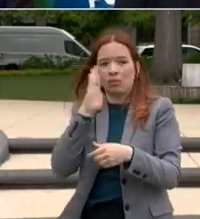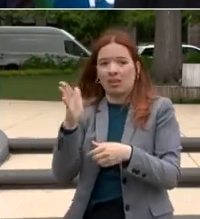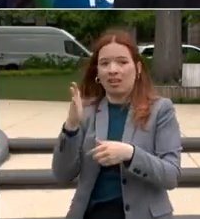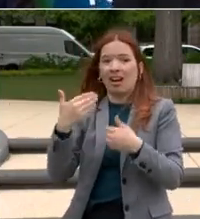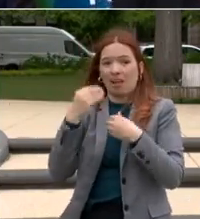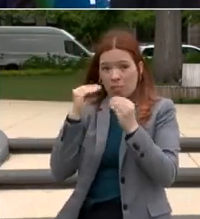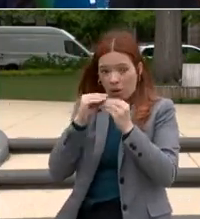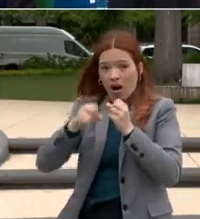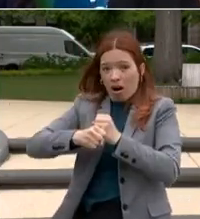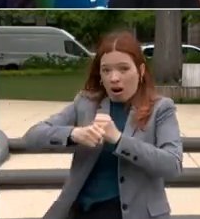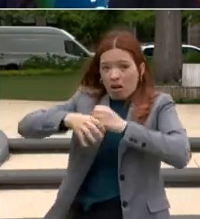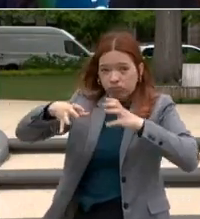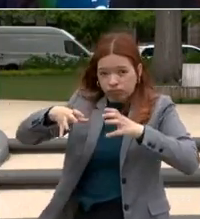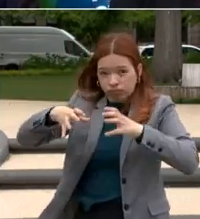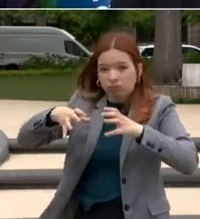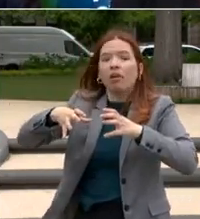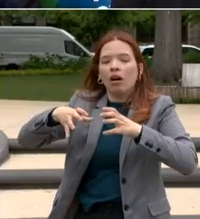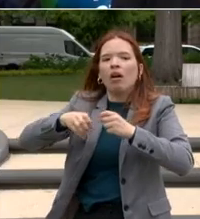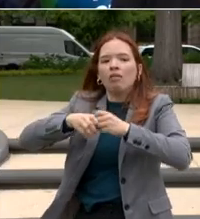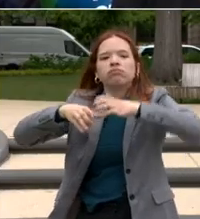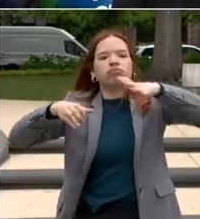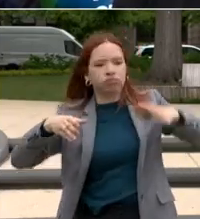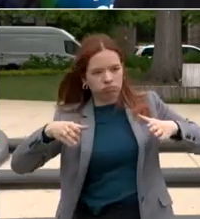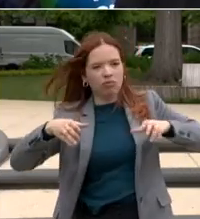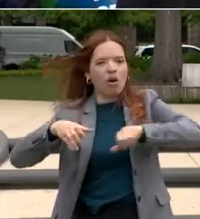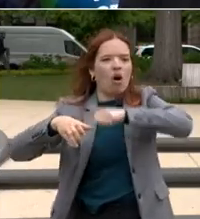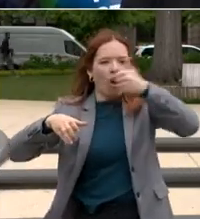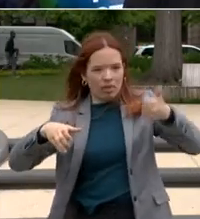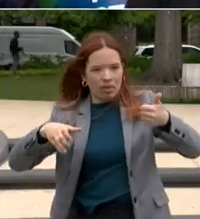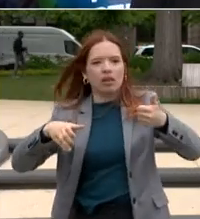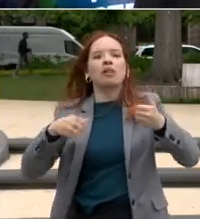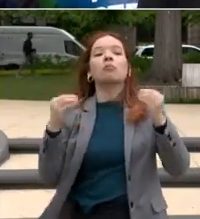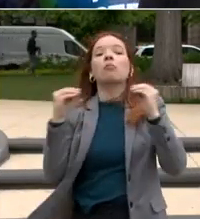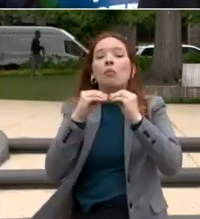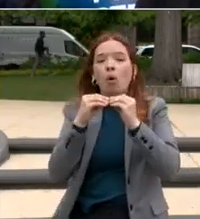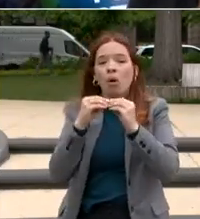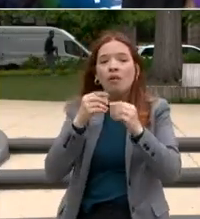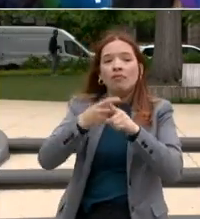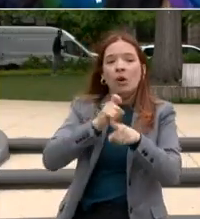track going in both directions from essentially 10th Street all the way up to 21st Street.